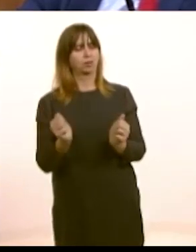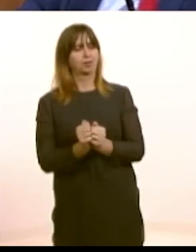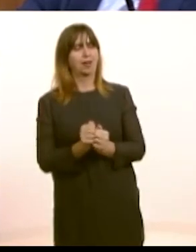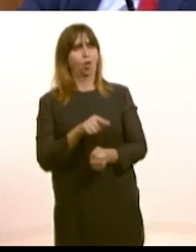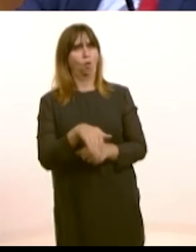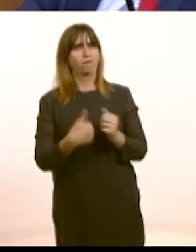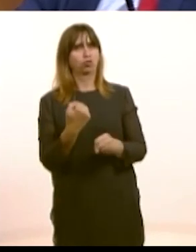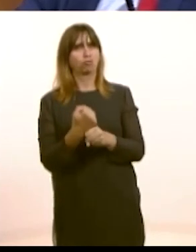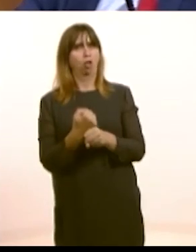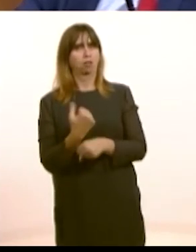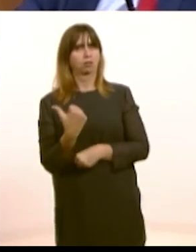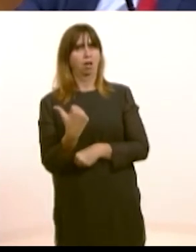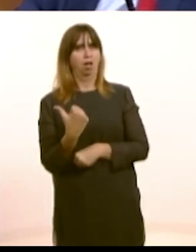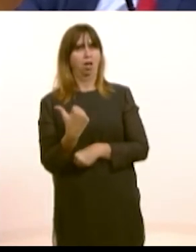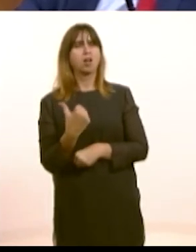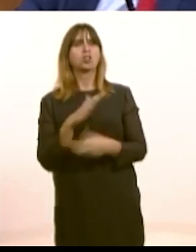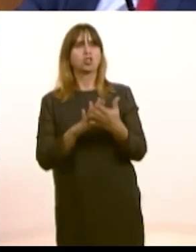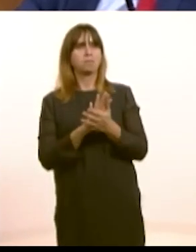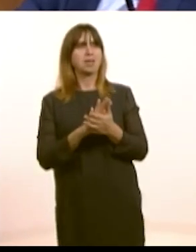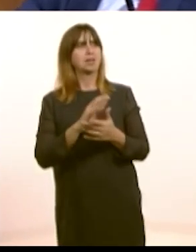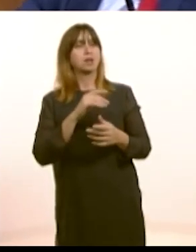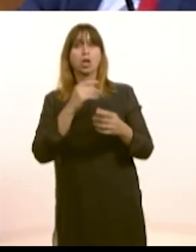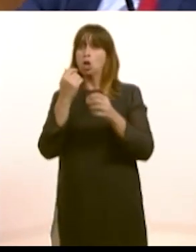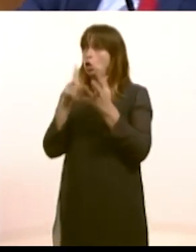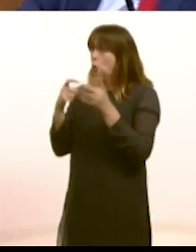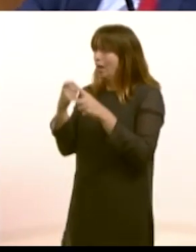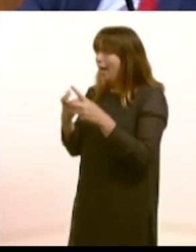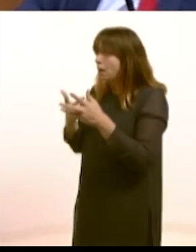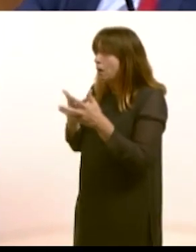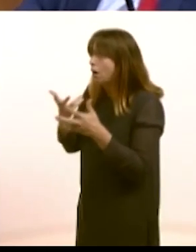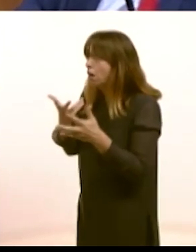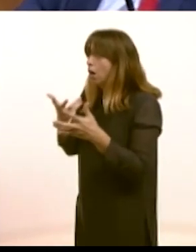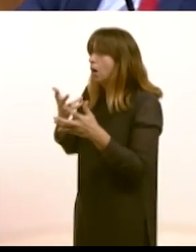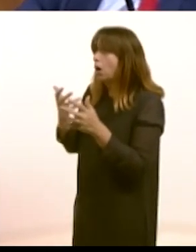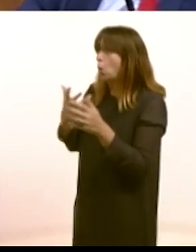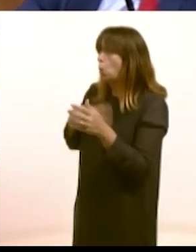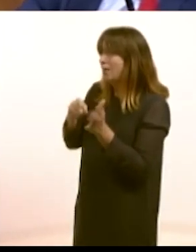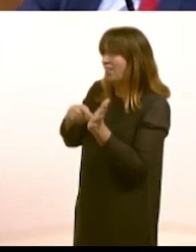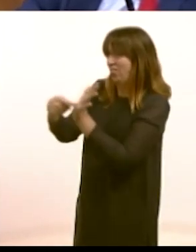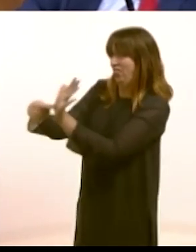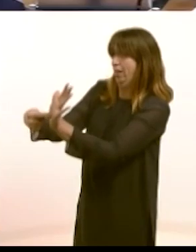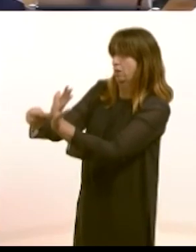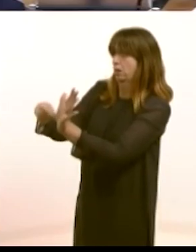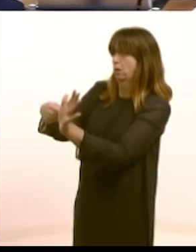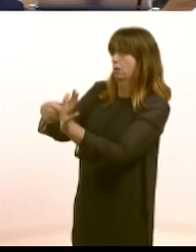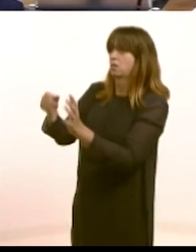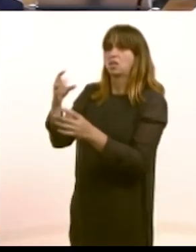wasn't there before, which Brexit has delivered. So there are many, many factors still at play here, some of which will not yet have been